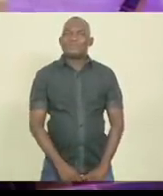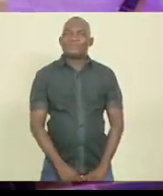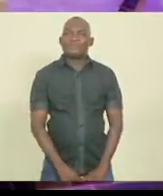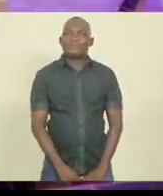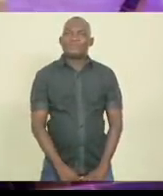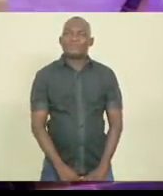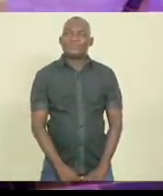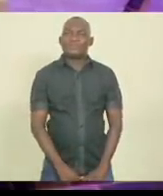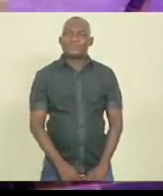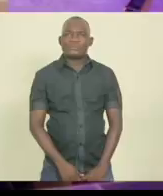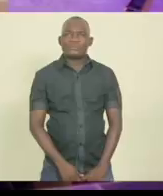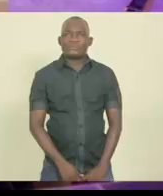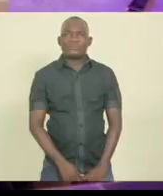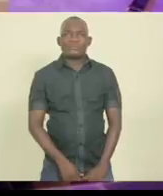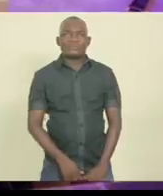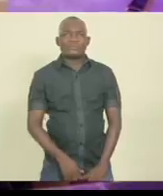I'm tired.